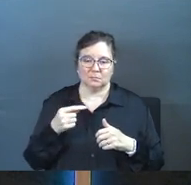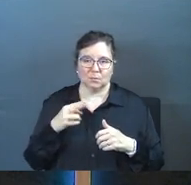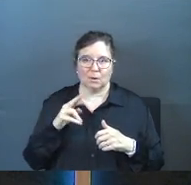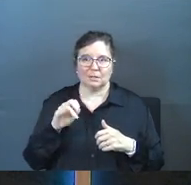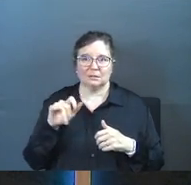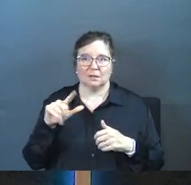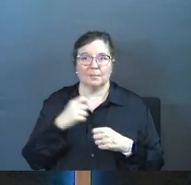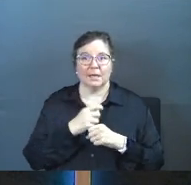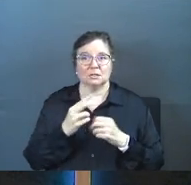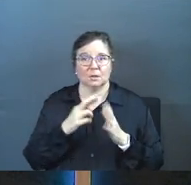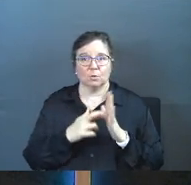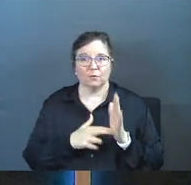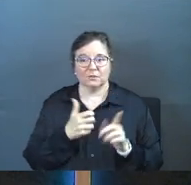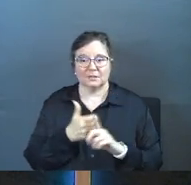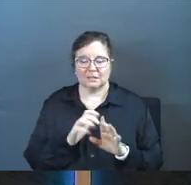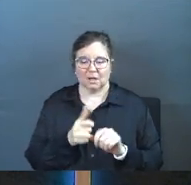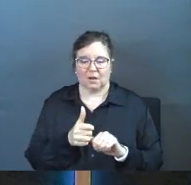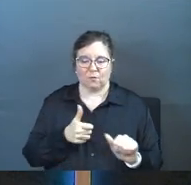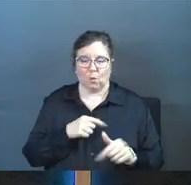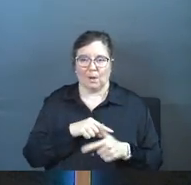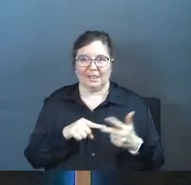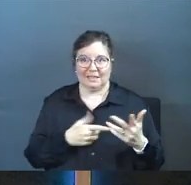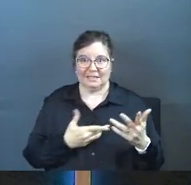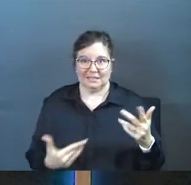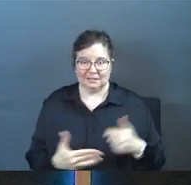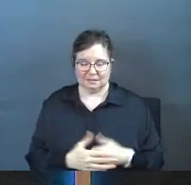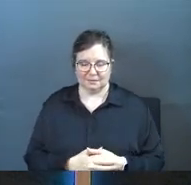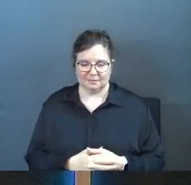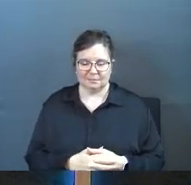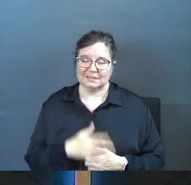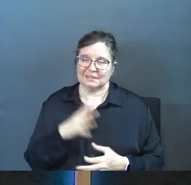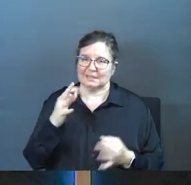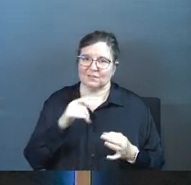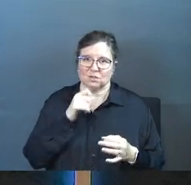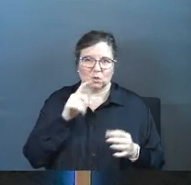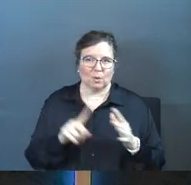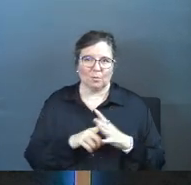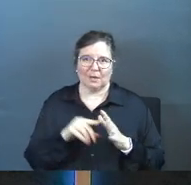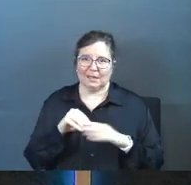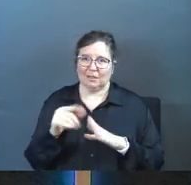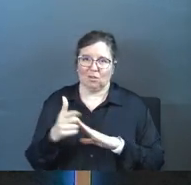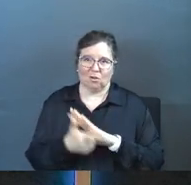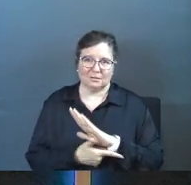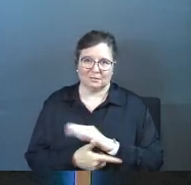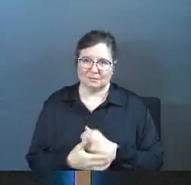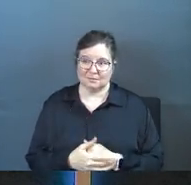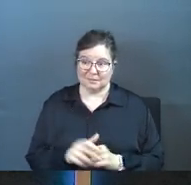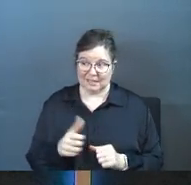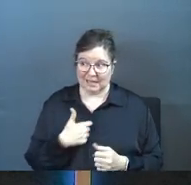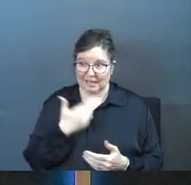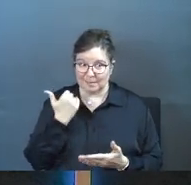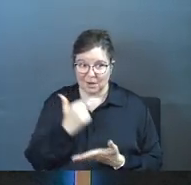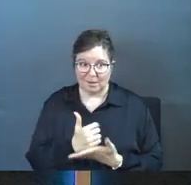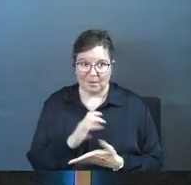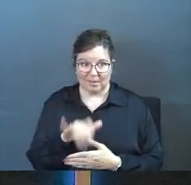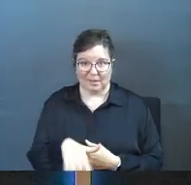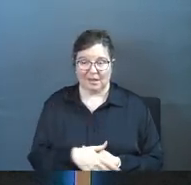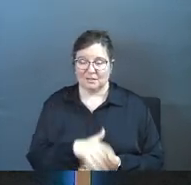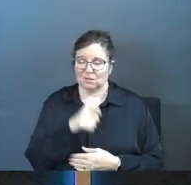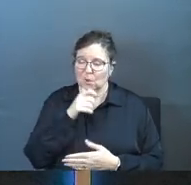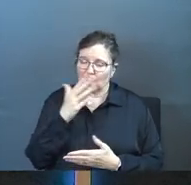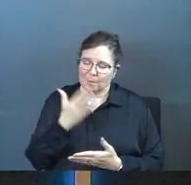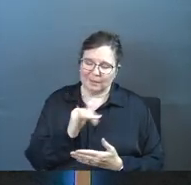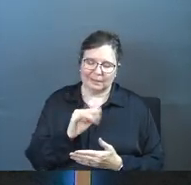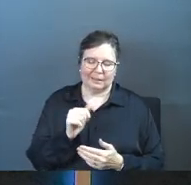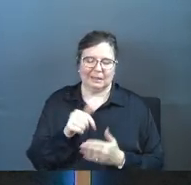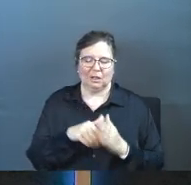some rules for yourself. Stay away from these things. Definitely don't bring in the in-laws. Can I get a better amen on that? Don't